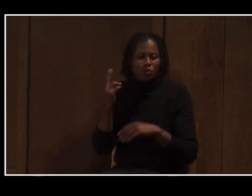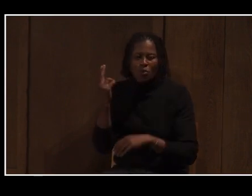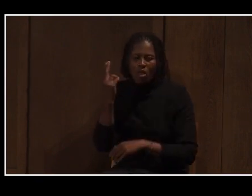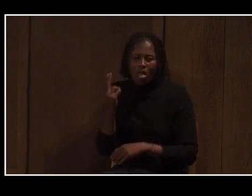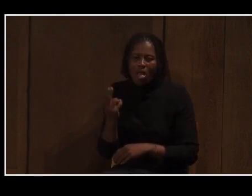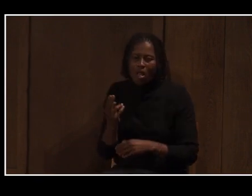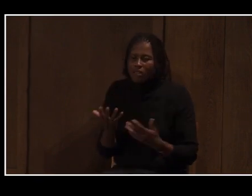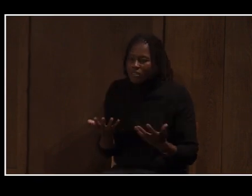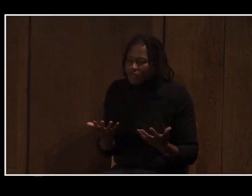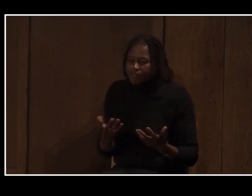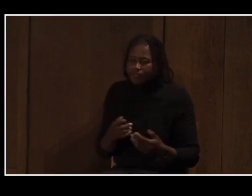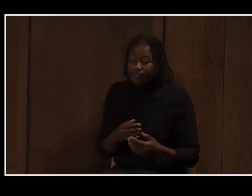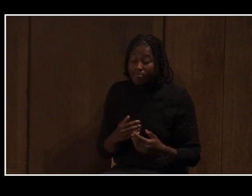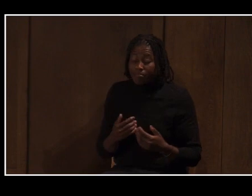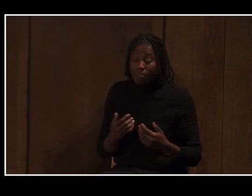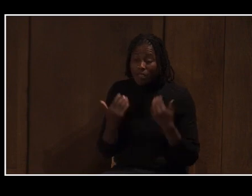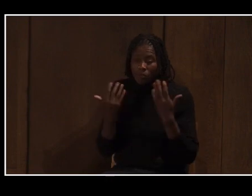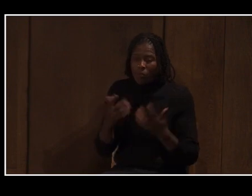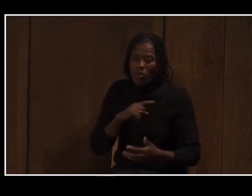I don't know.